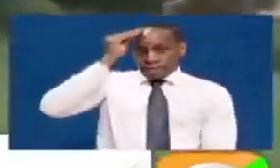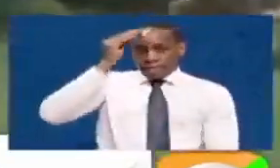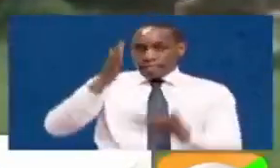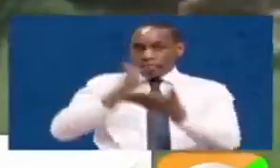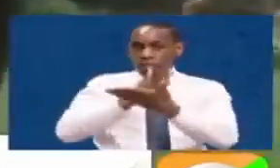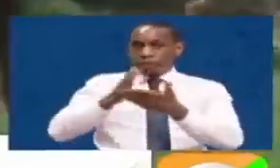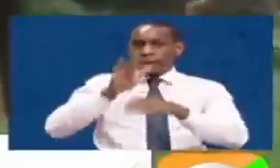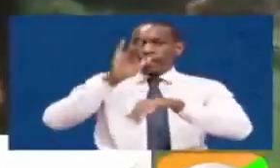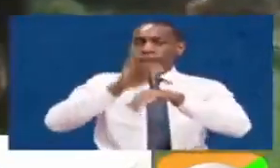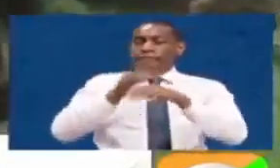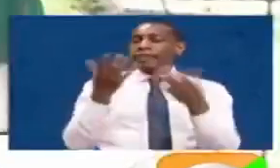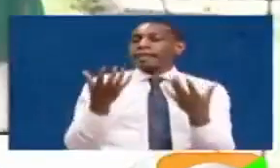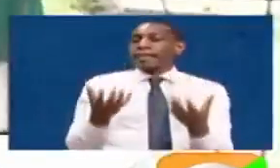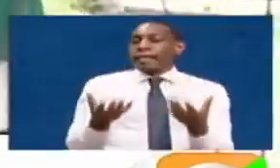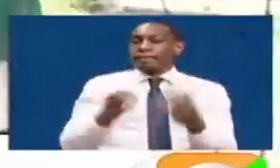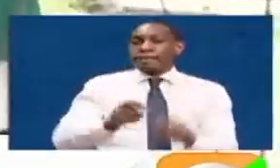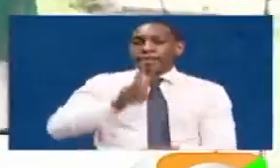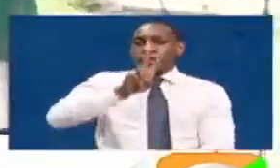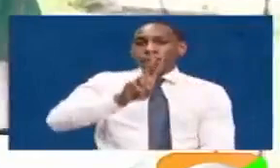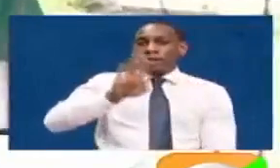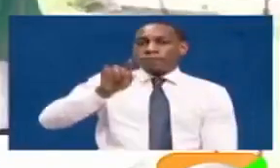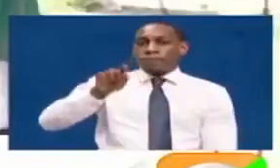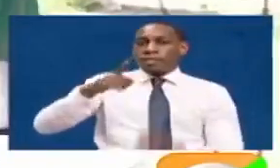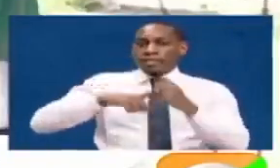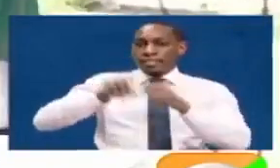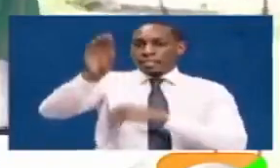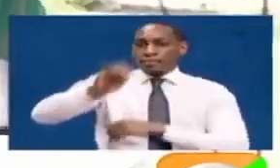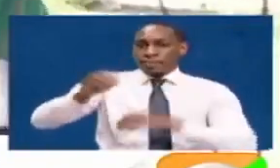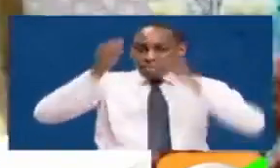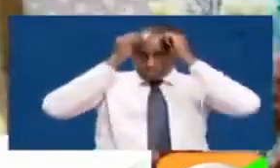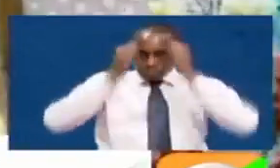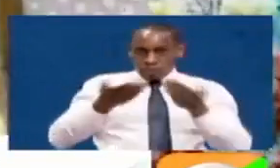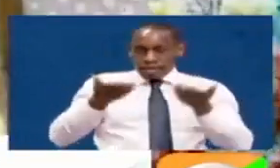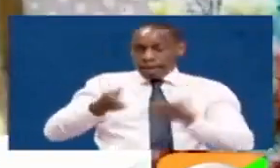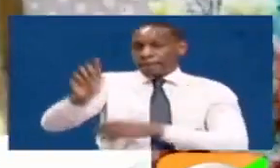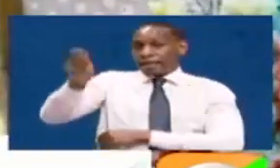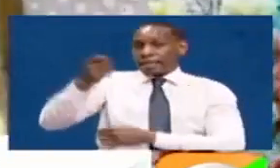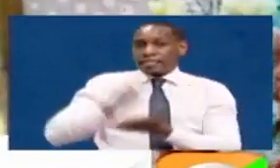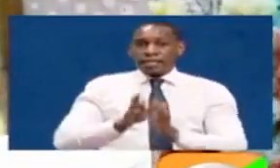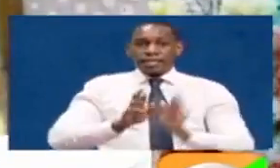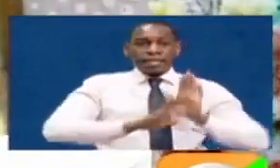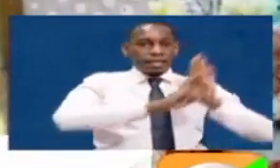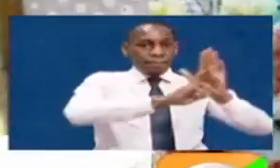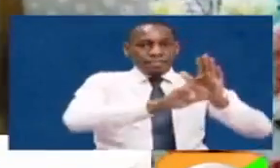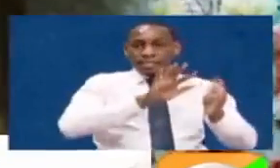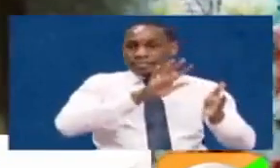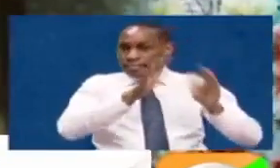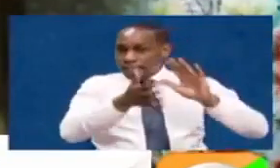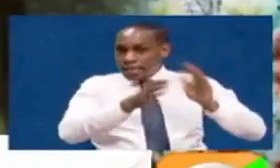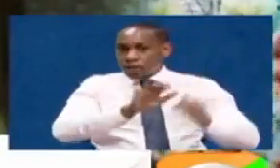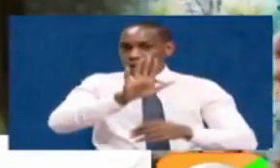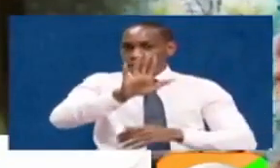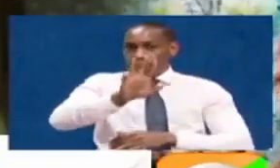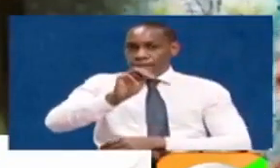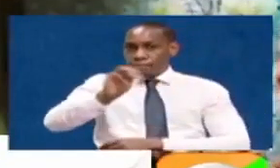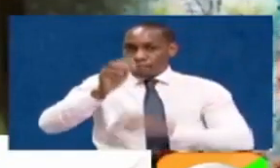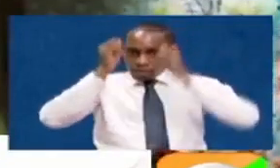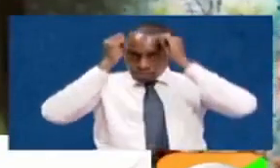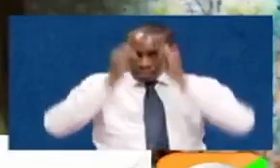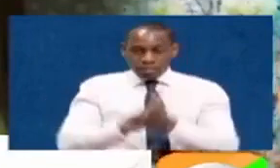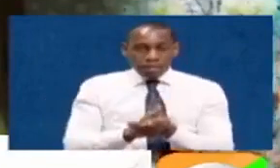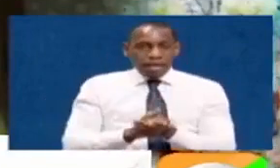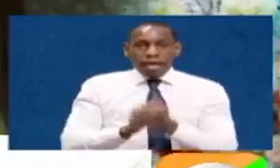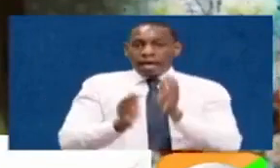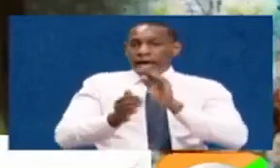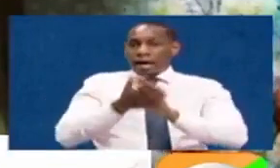has been affected immensely. 24.6% of learners in the country, representing approximately 5 million learners, have not